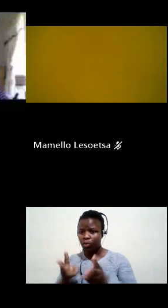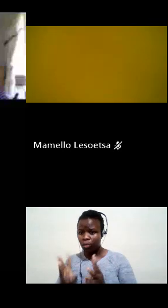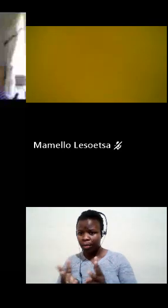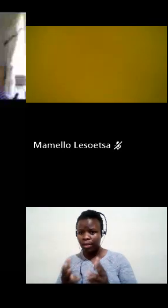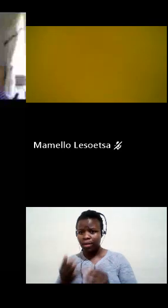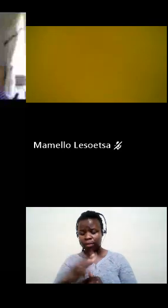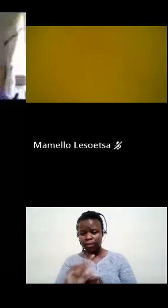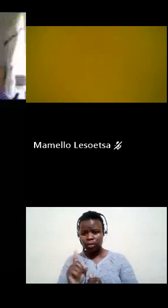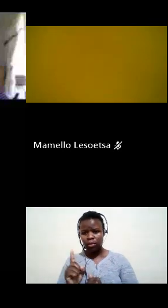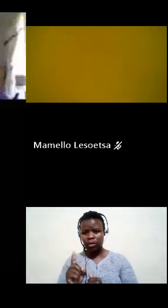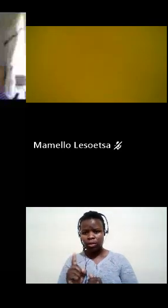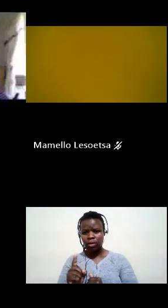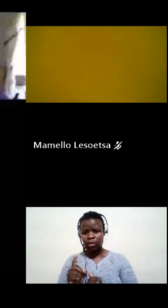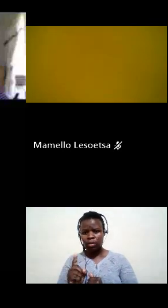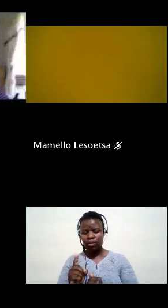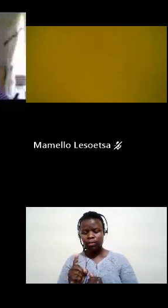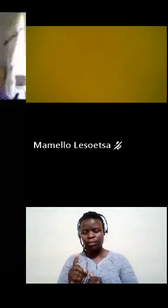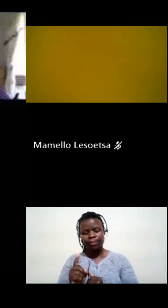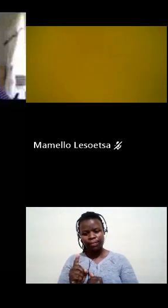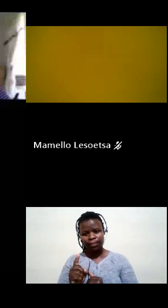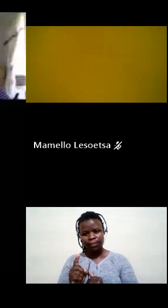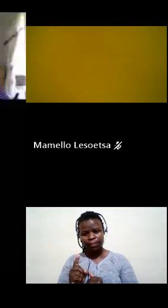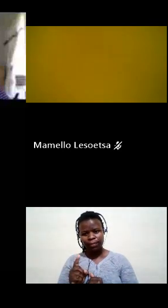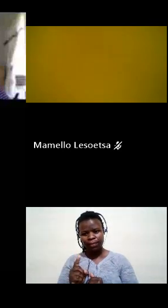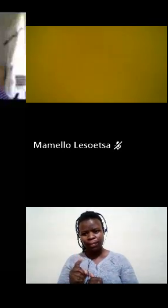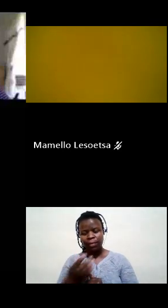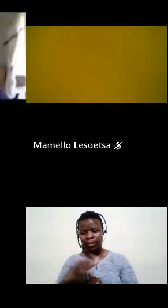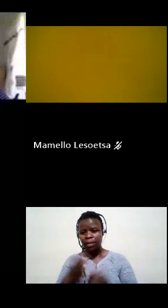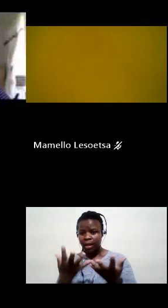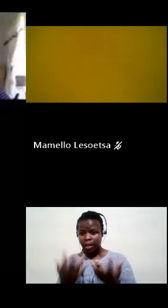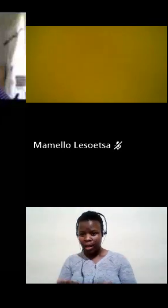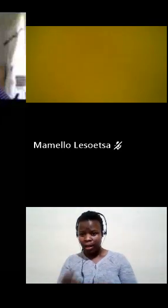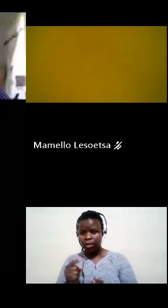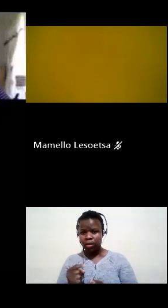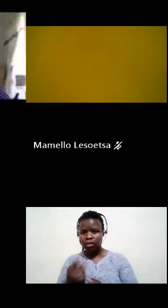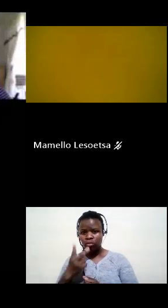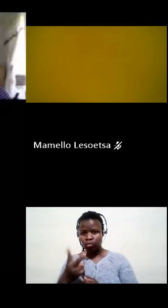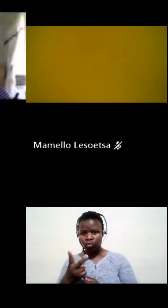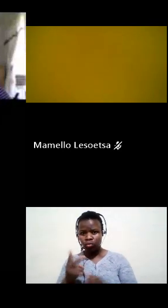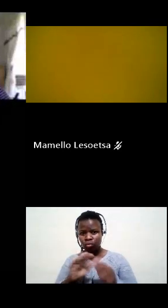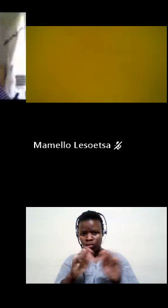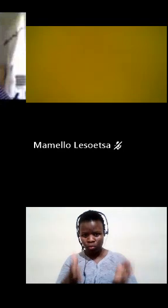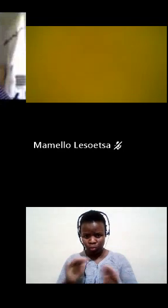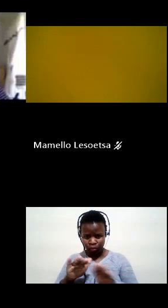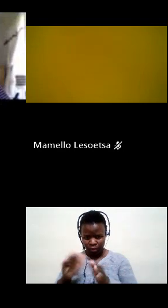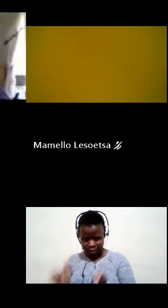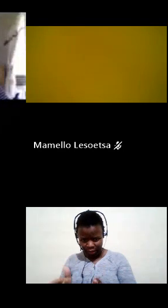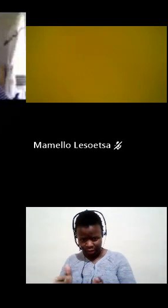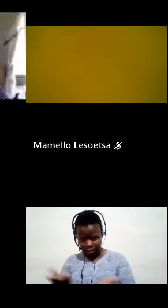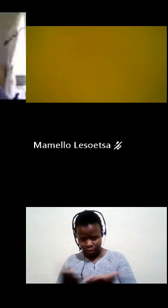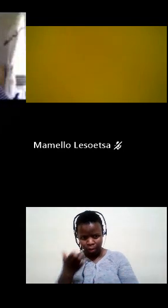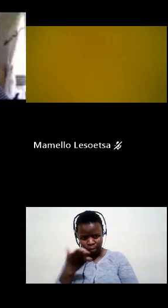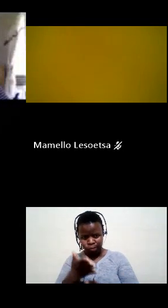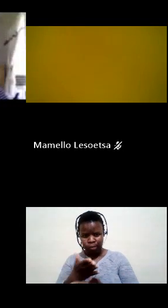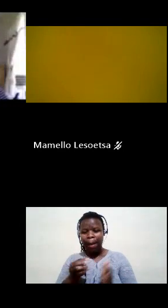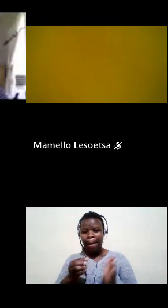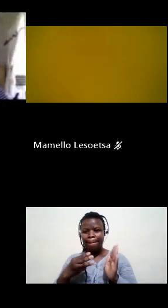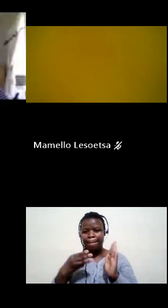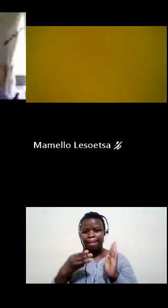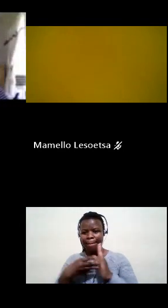My grade 2 desk in the matric exam looked very funny, but there's no shame. I got it done. And then there was